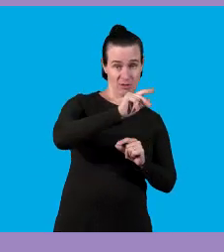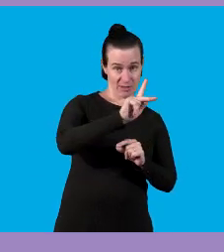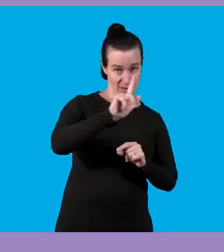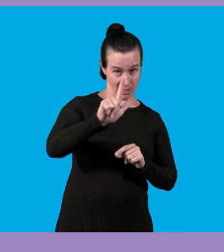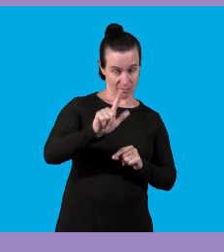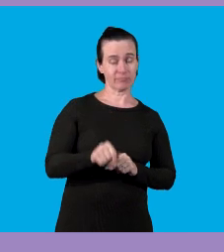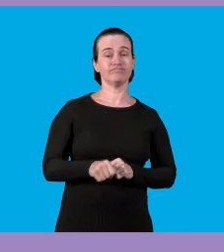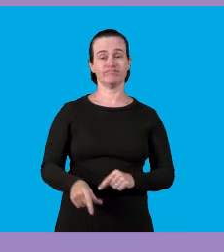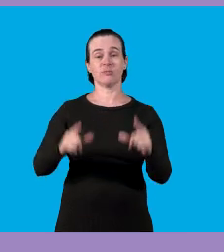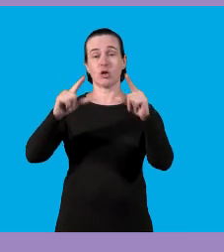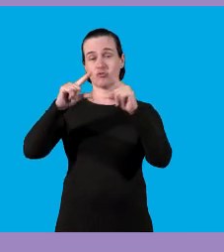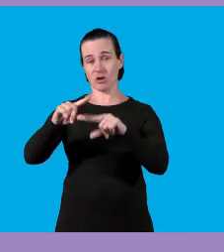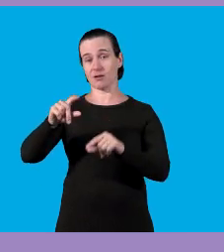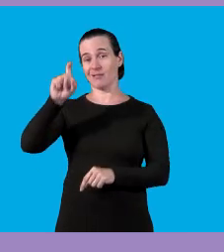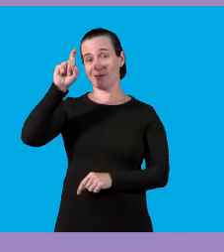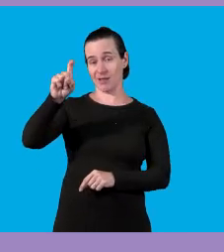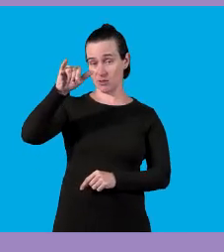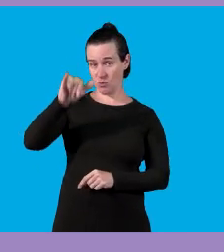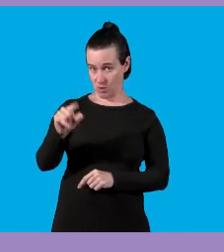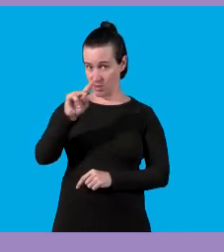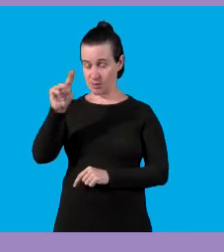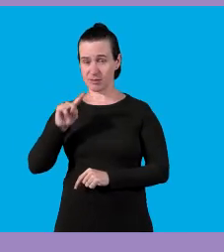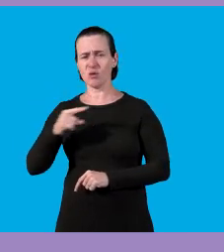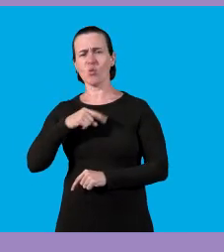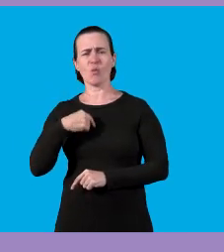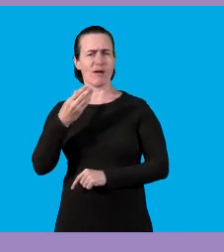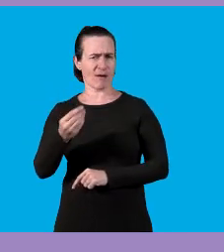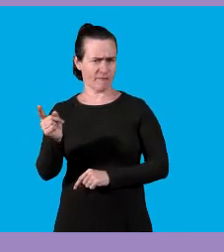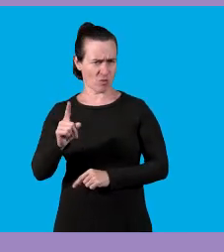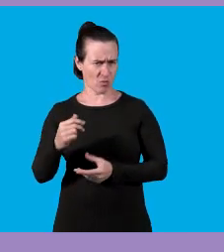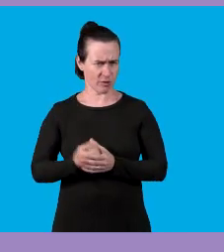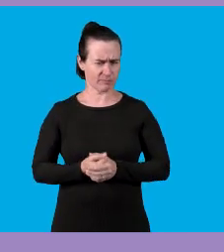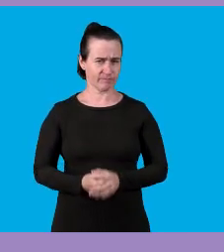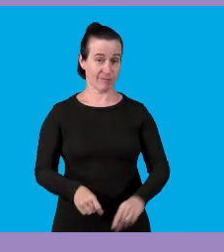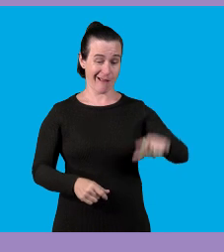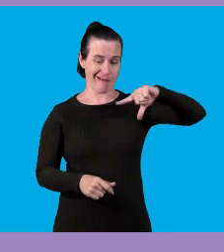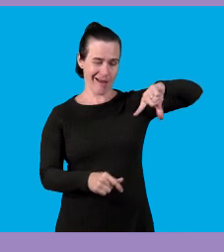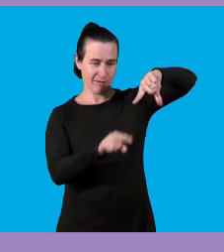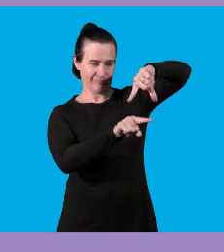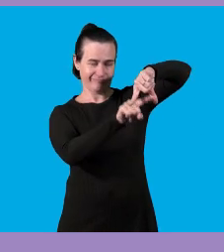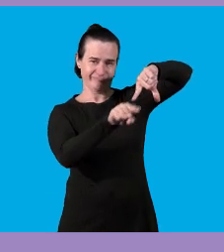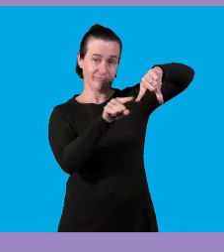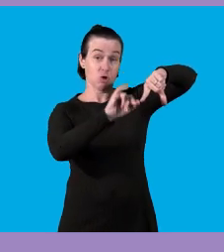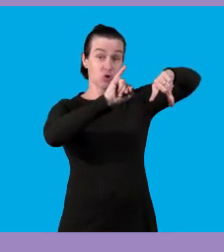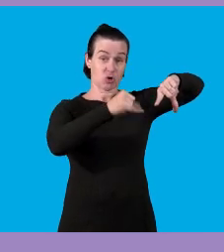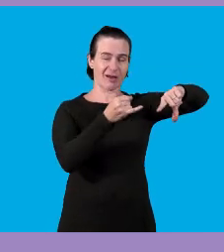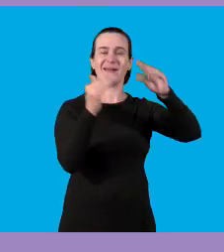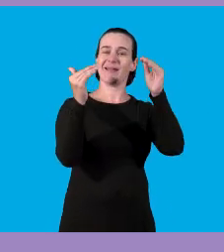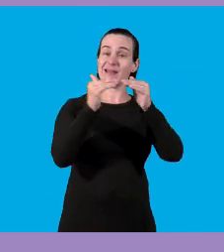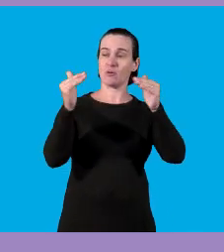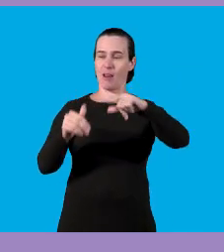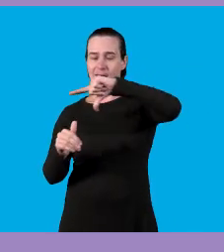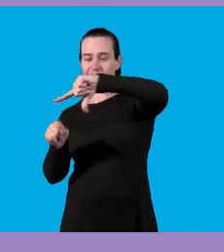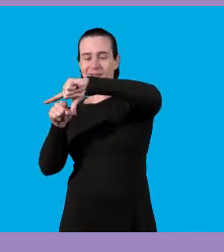triangle XYZ, what do we have? We have angle J equals to angle